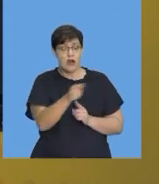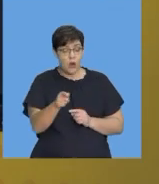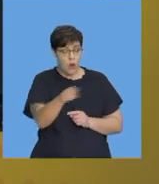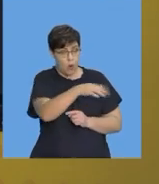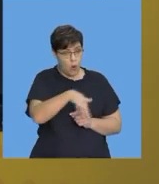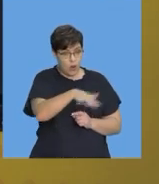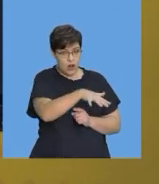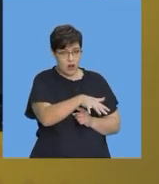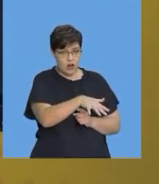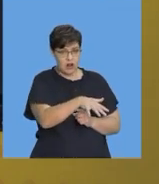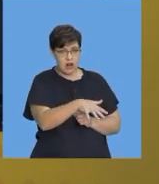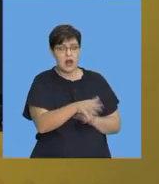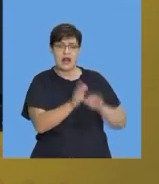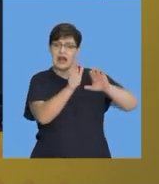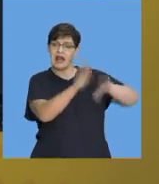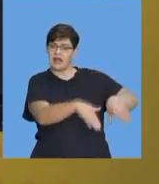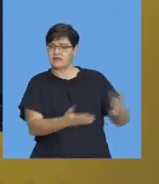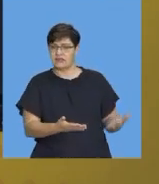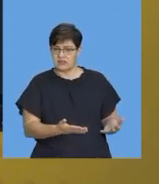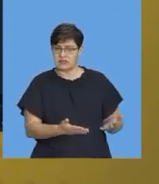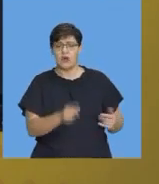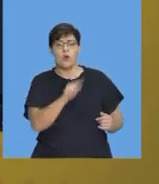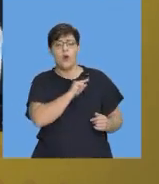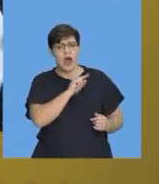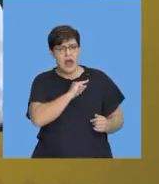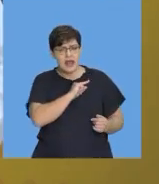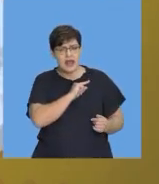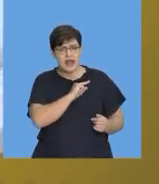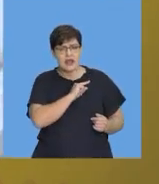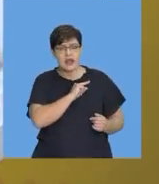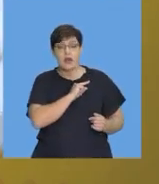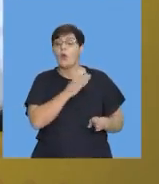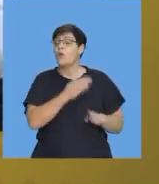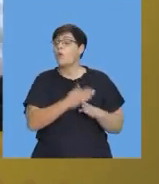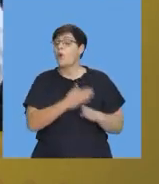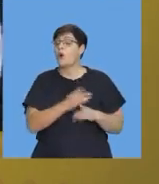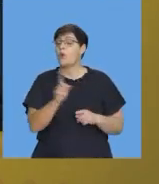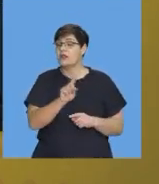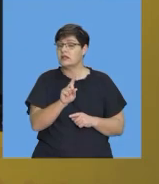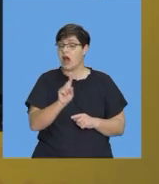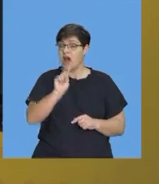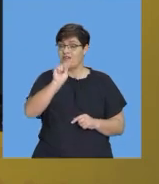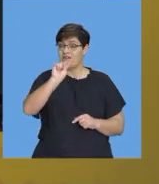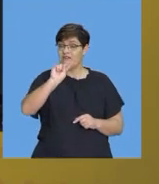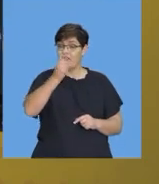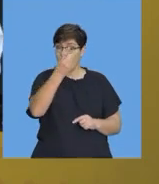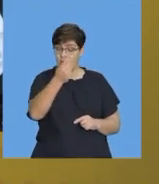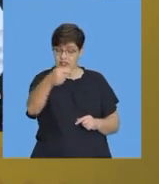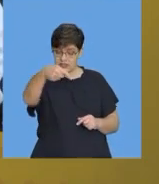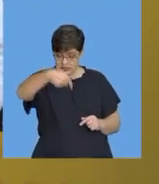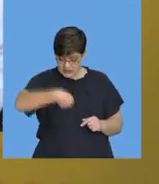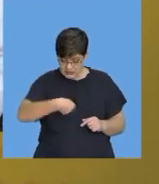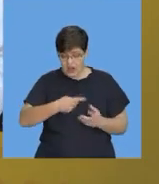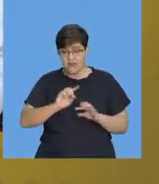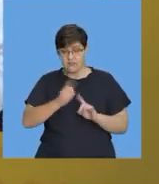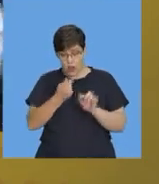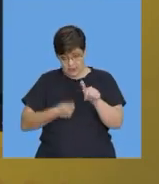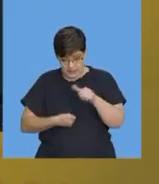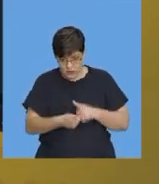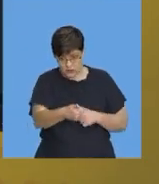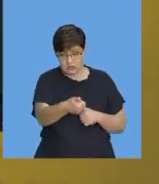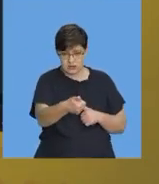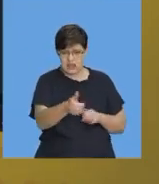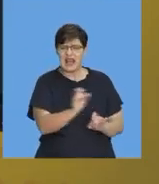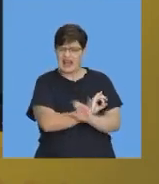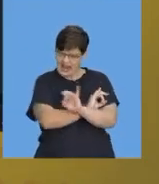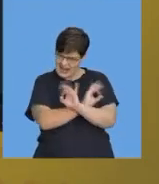items are left over. Why? Because we worked on the principle of first in, first out.